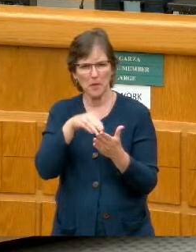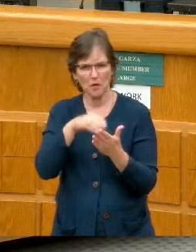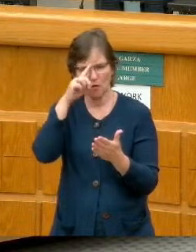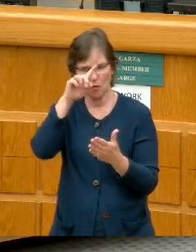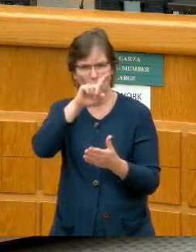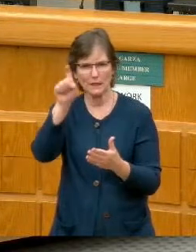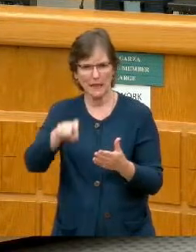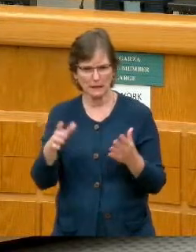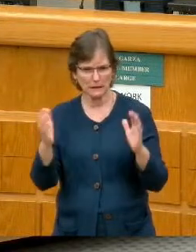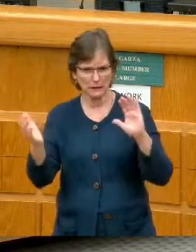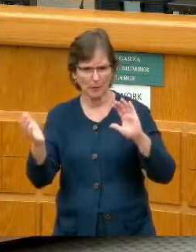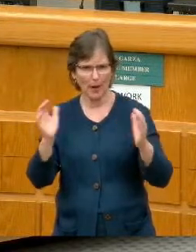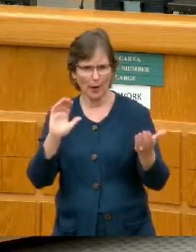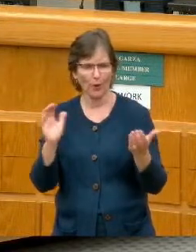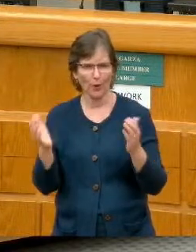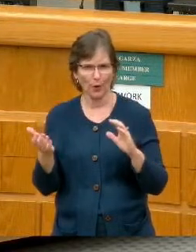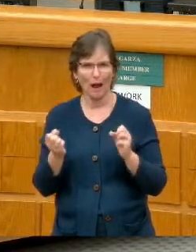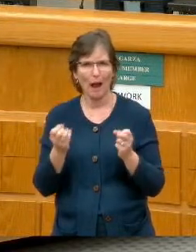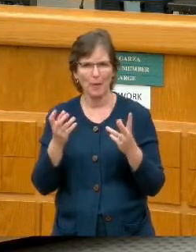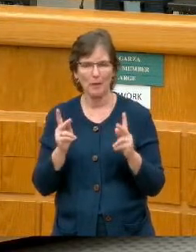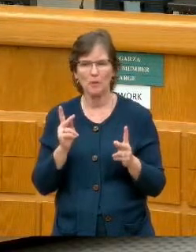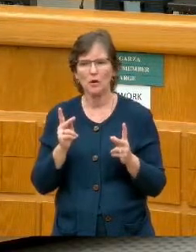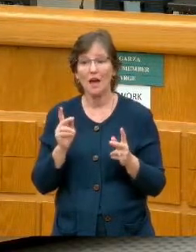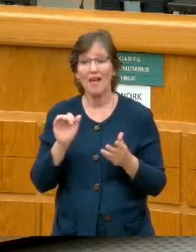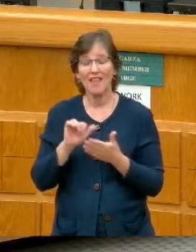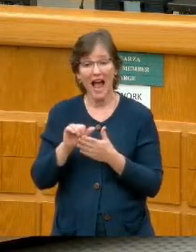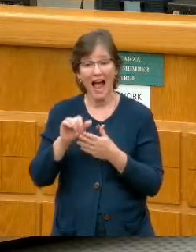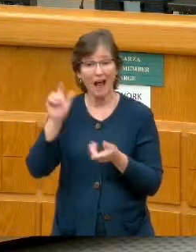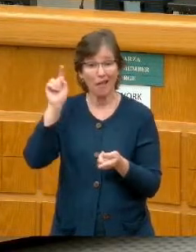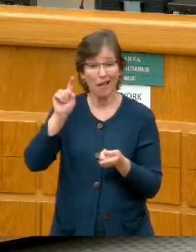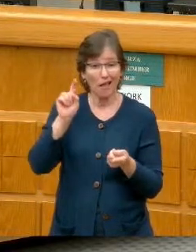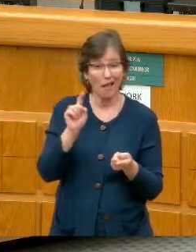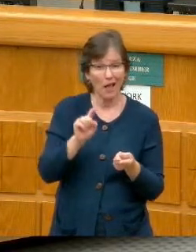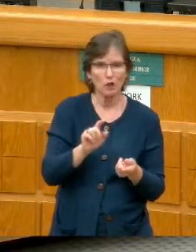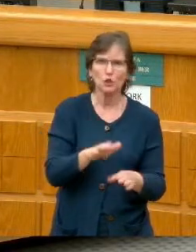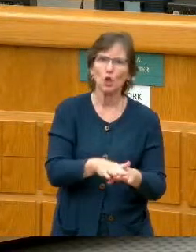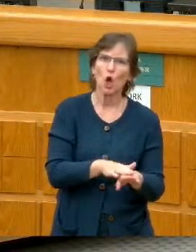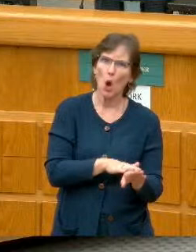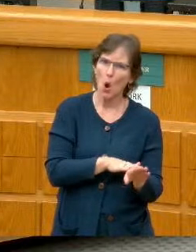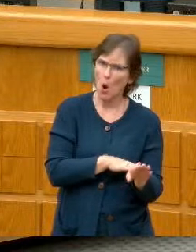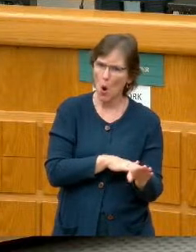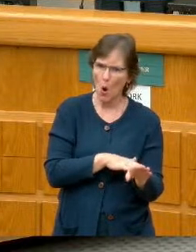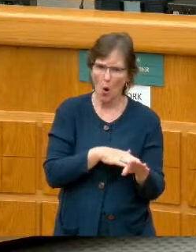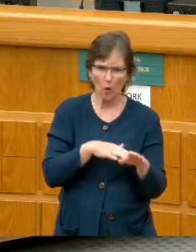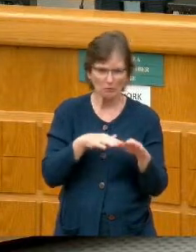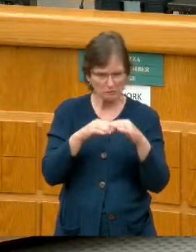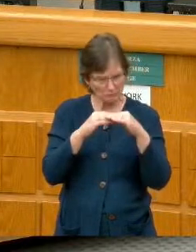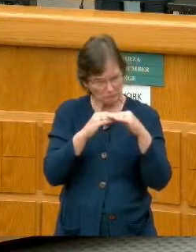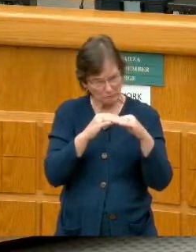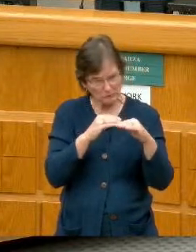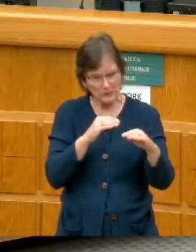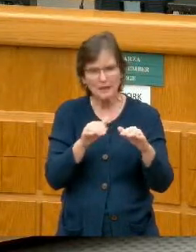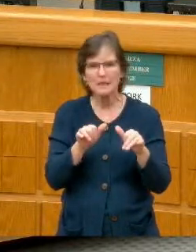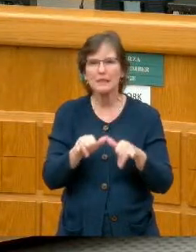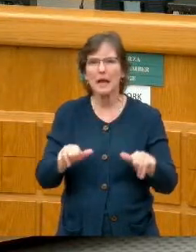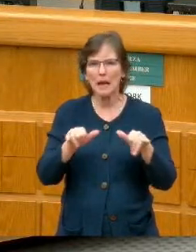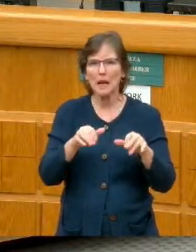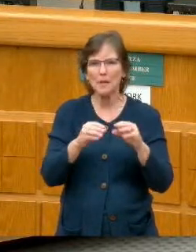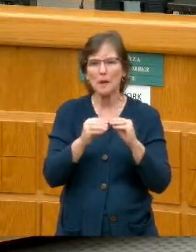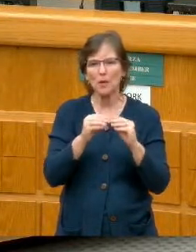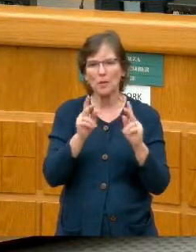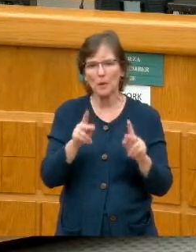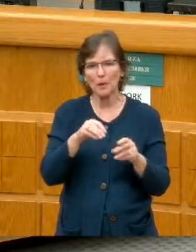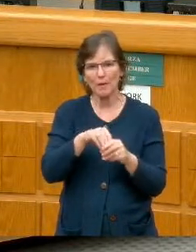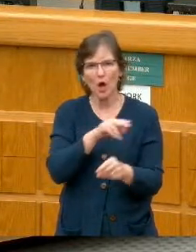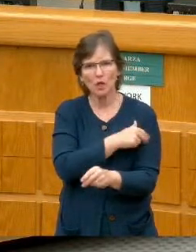day. This has been a slow decline, and really over the past week or two, it's leveled off and it's not really declining at all. I hope